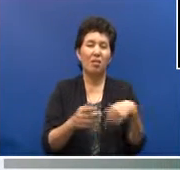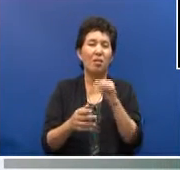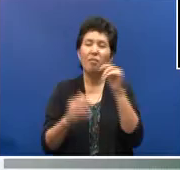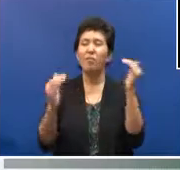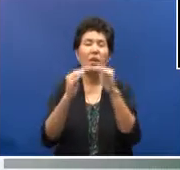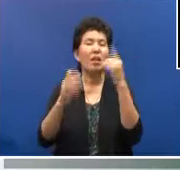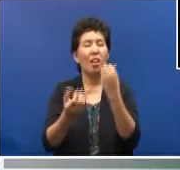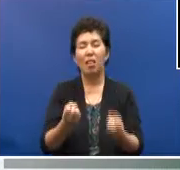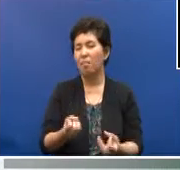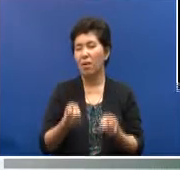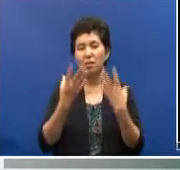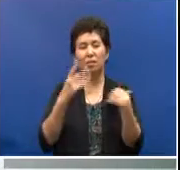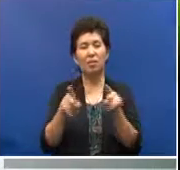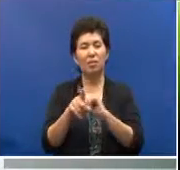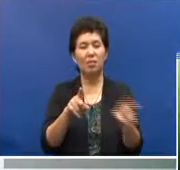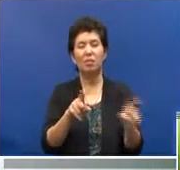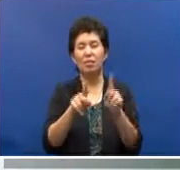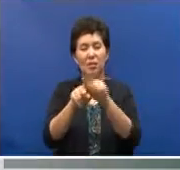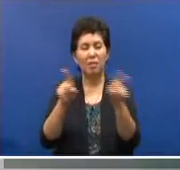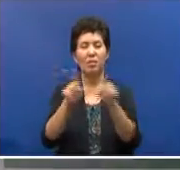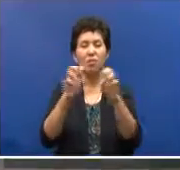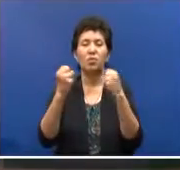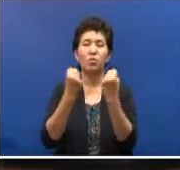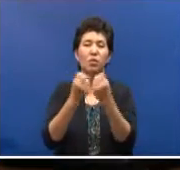also due to different social class.